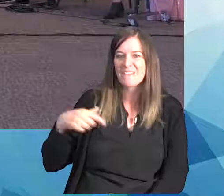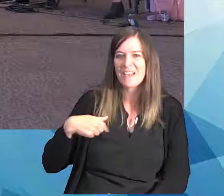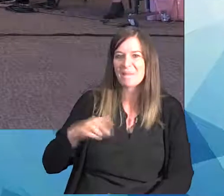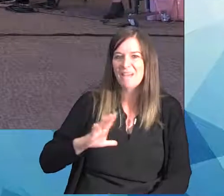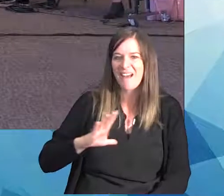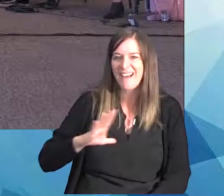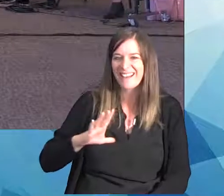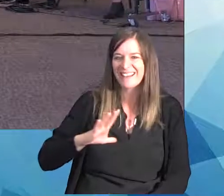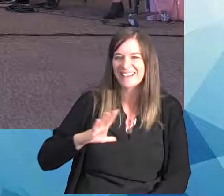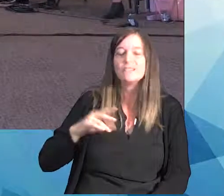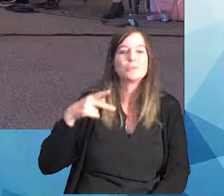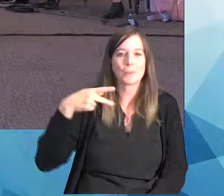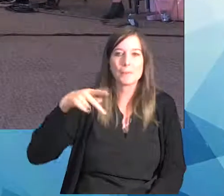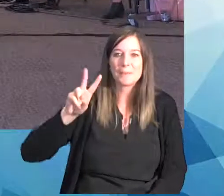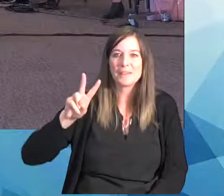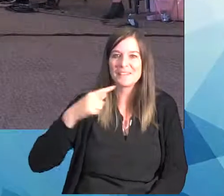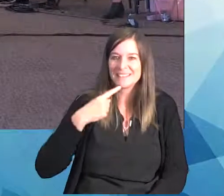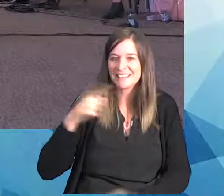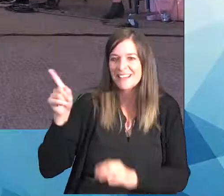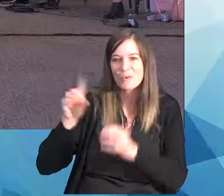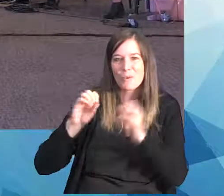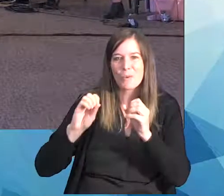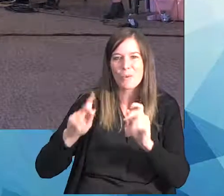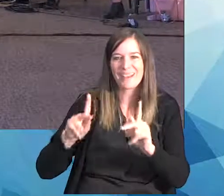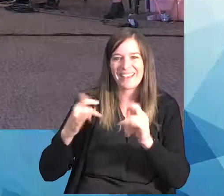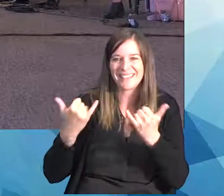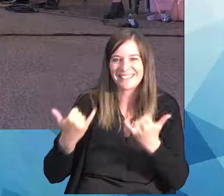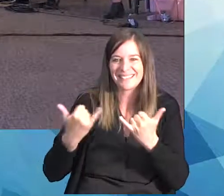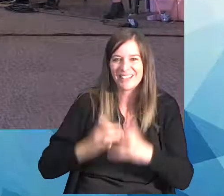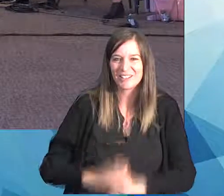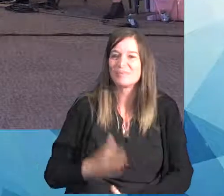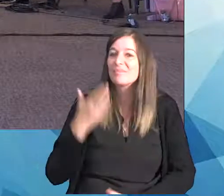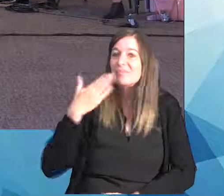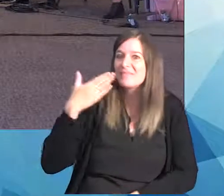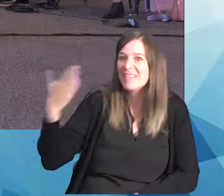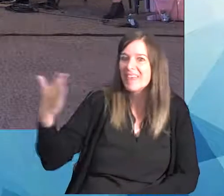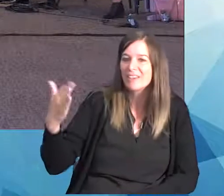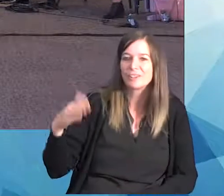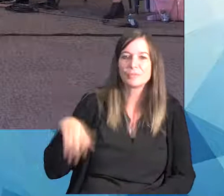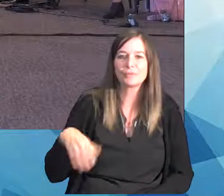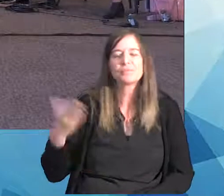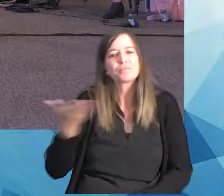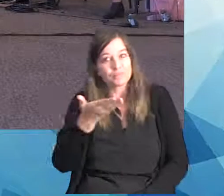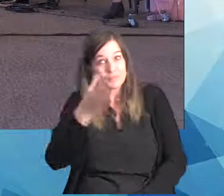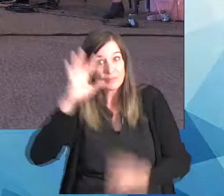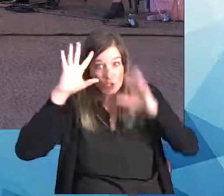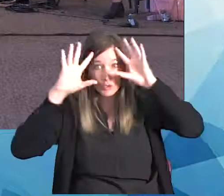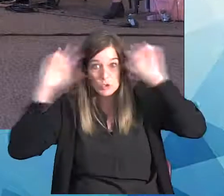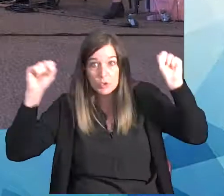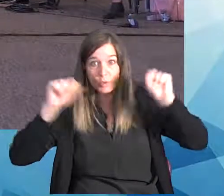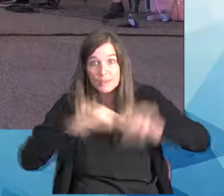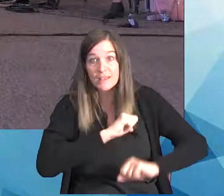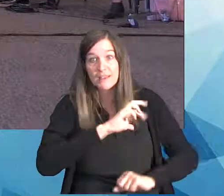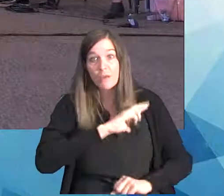okay now. Okay, Superintendent. Okay, great, thank you. All right, thank you. Superintendent, you may proceed. Bye-bye.